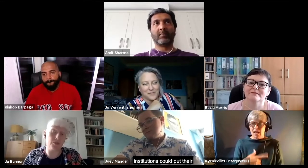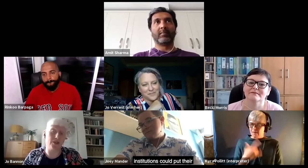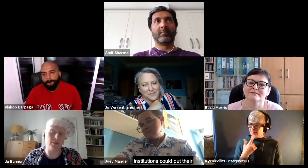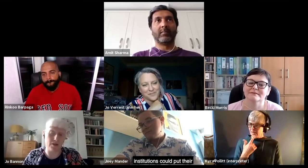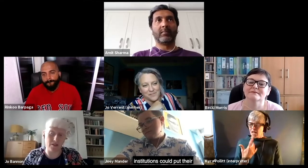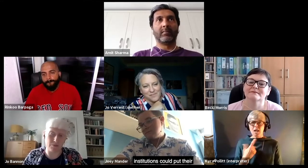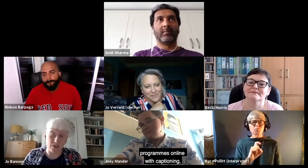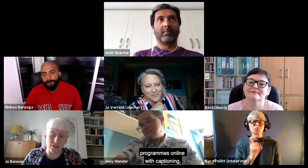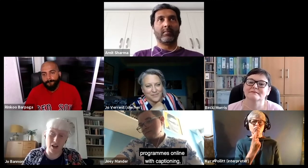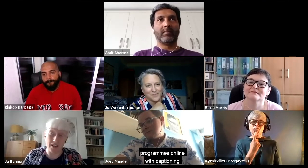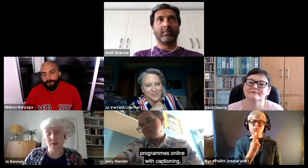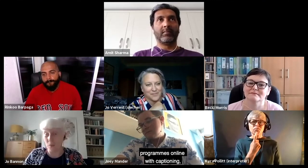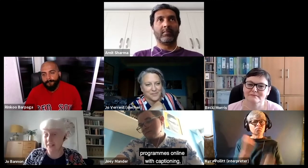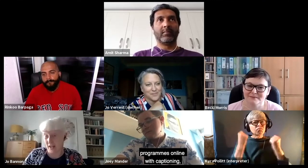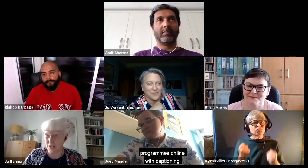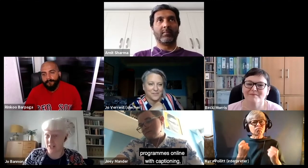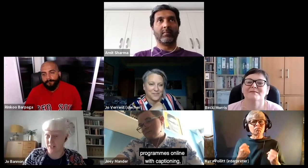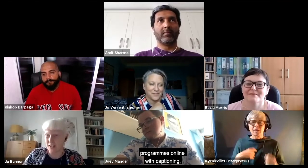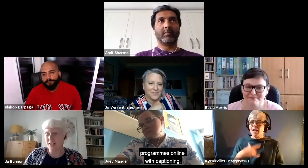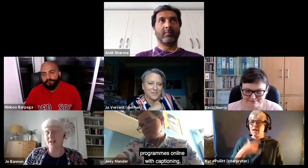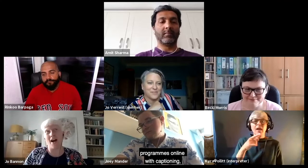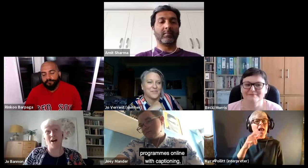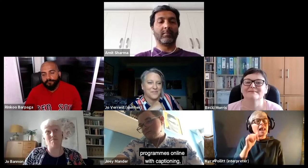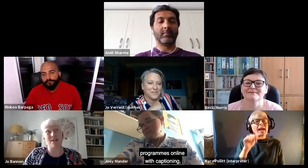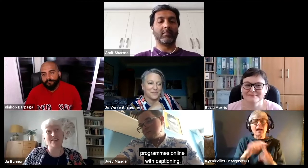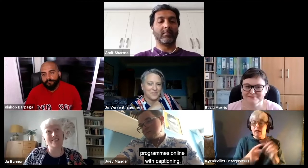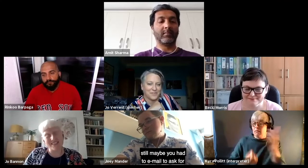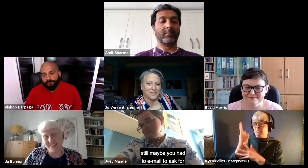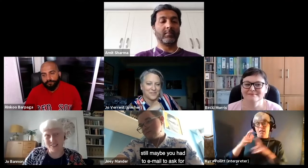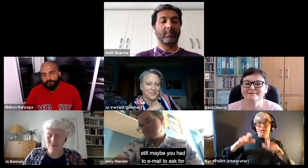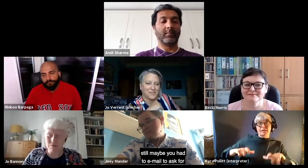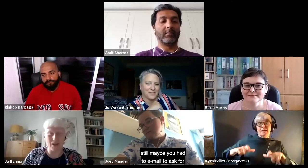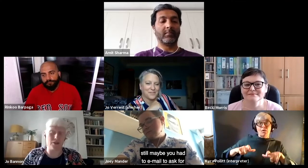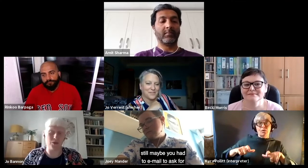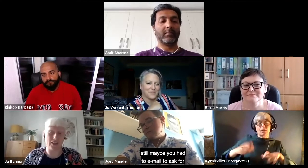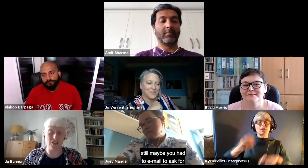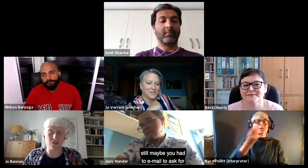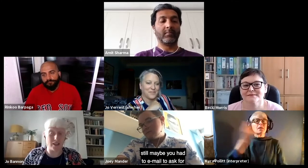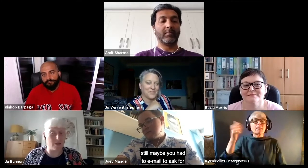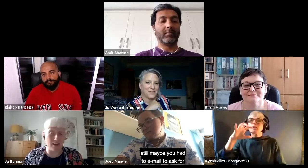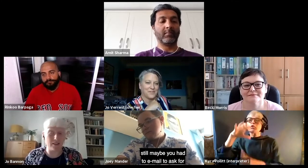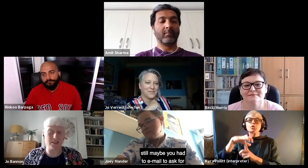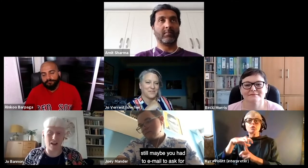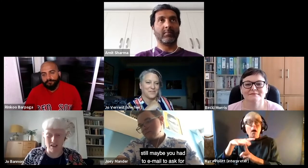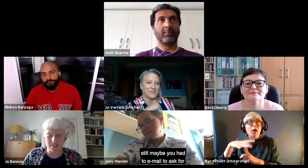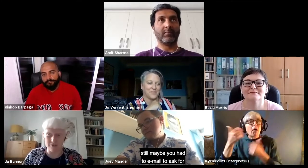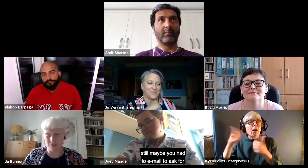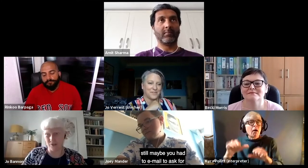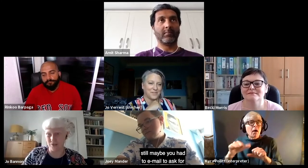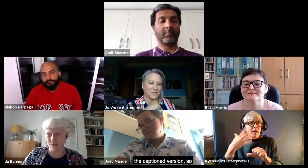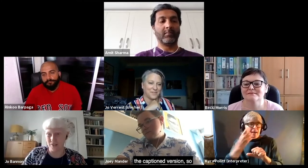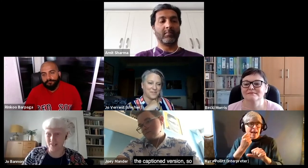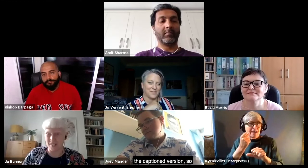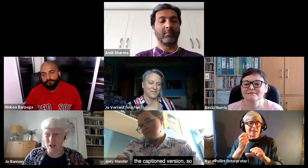could put their programs online with captioning. Still, maybe you had to email to ask